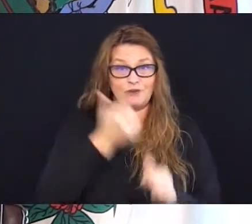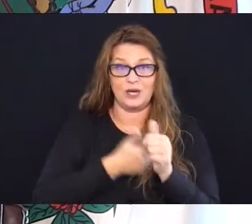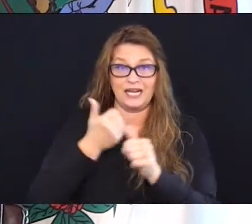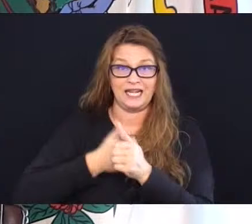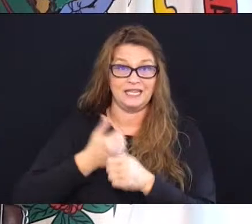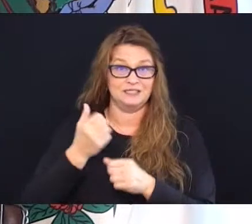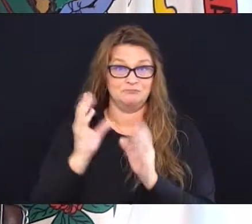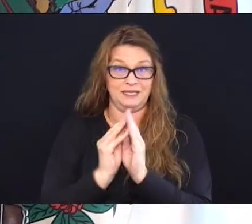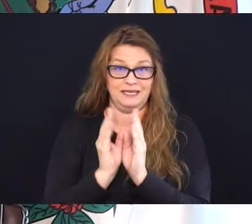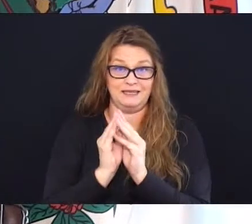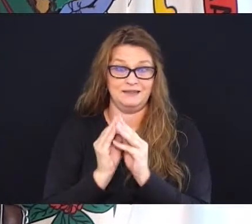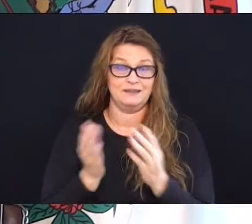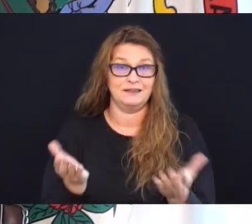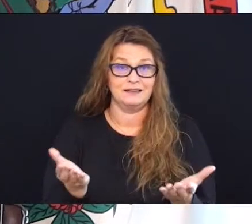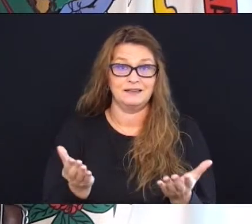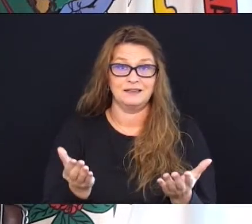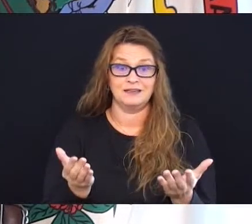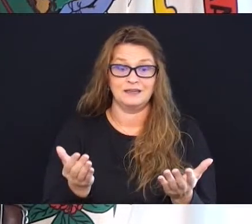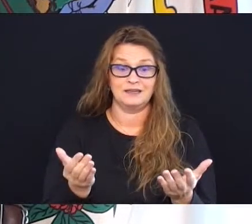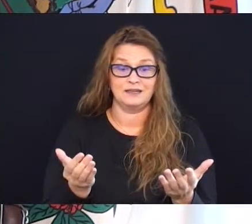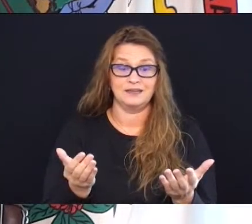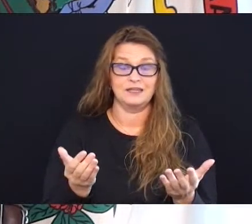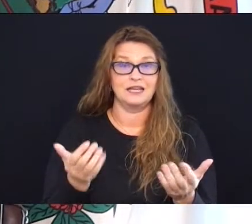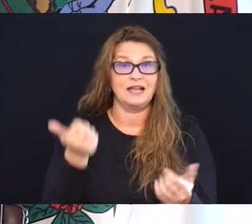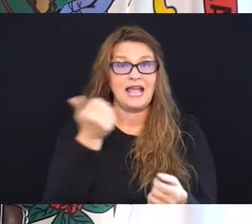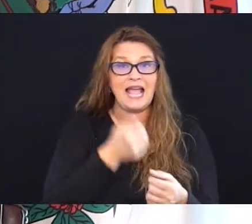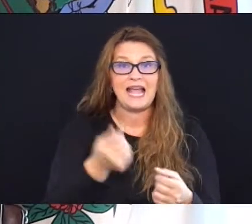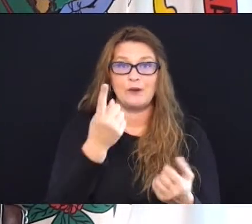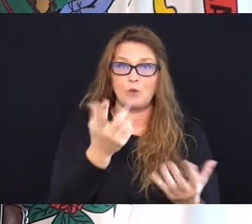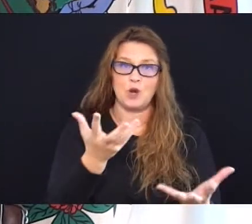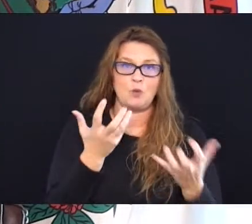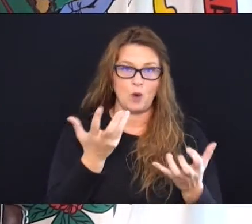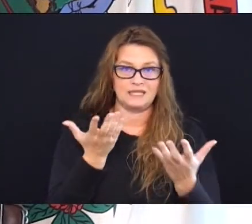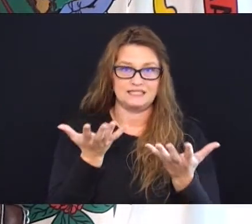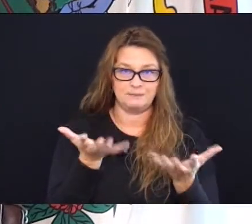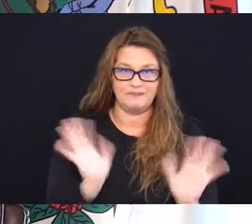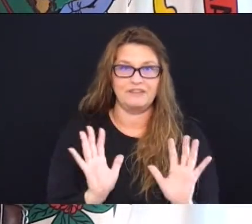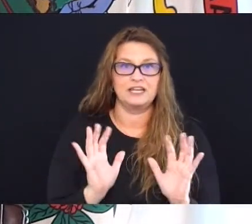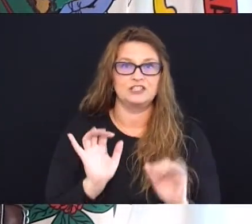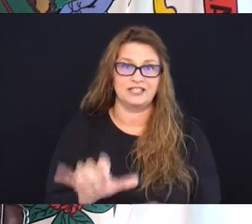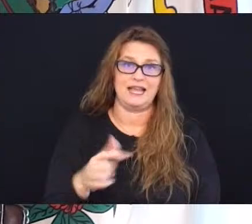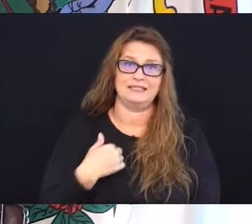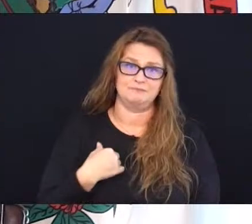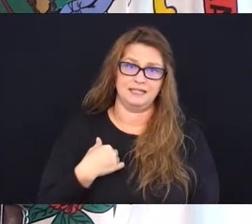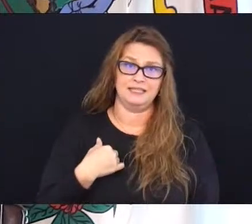it's. If for anybody on the planet wants this to be over, it's me.